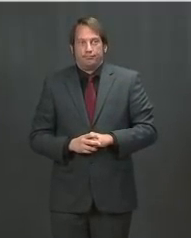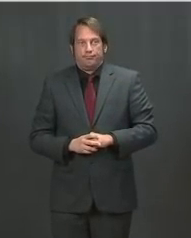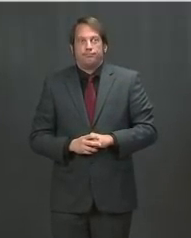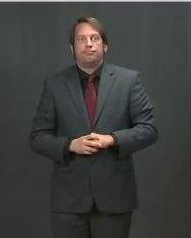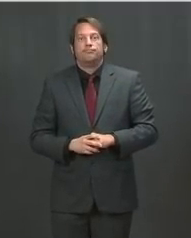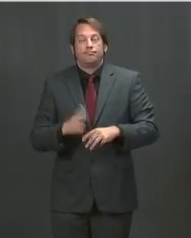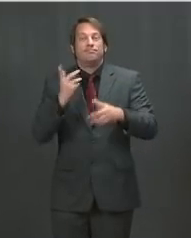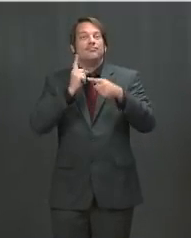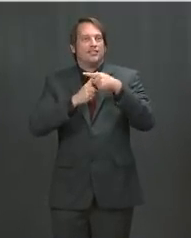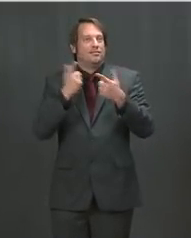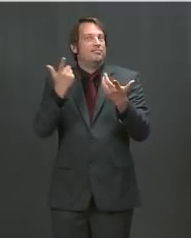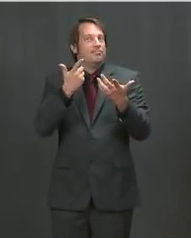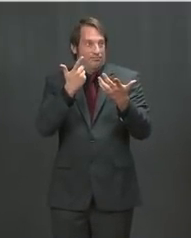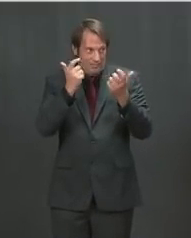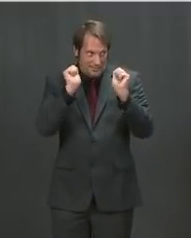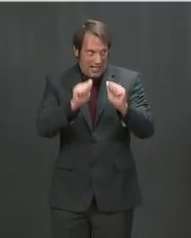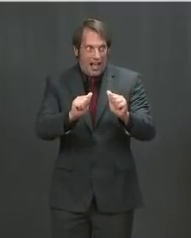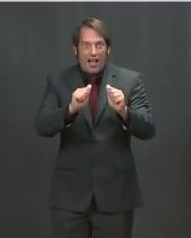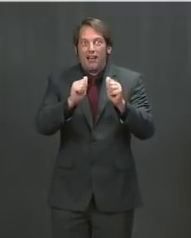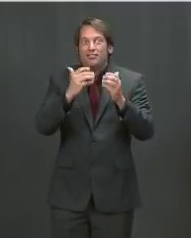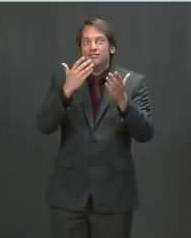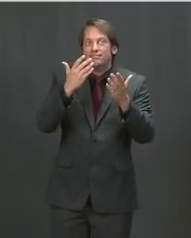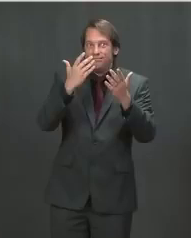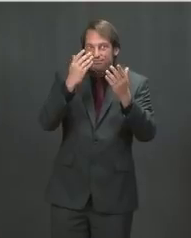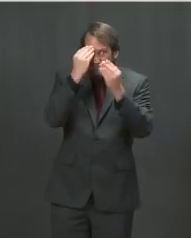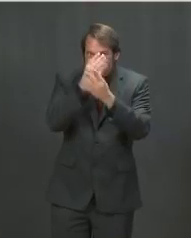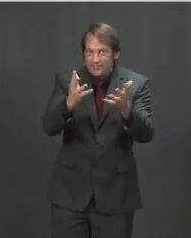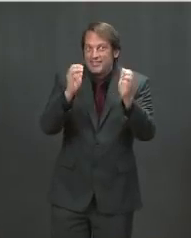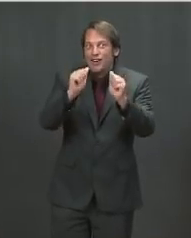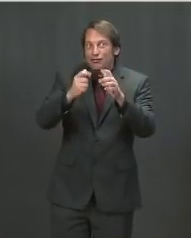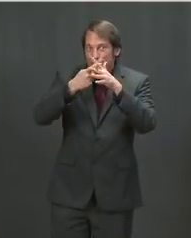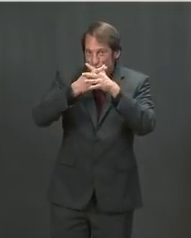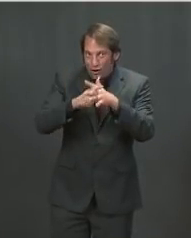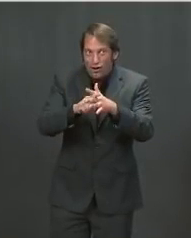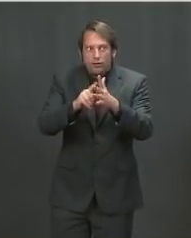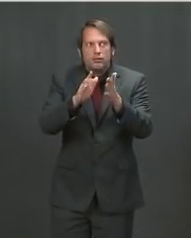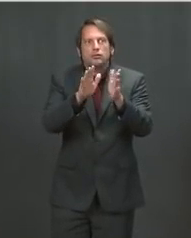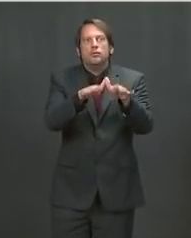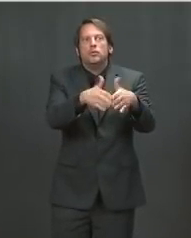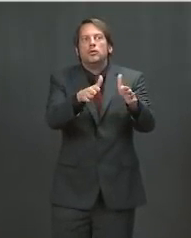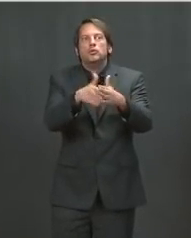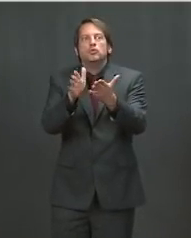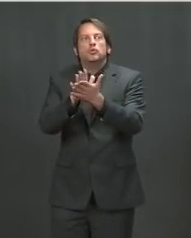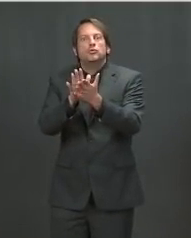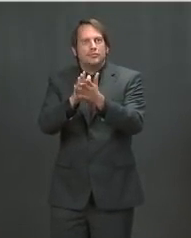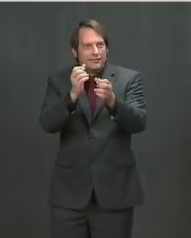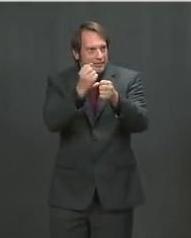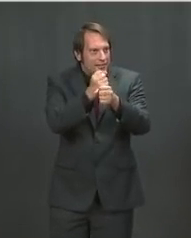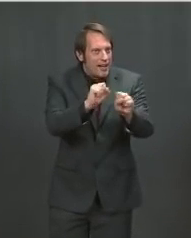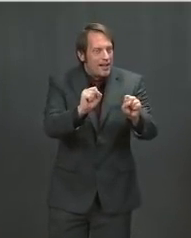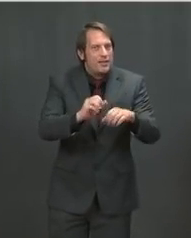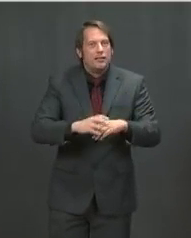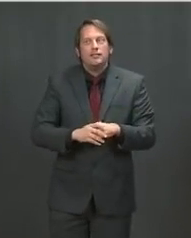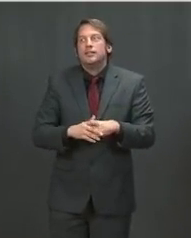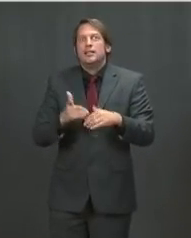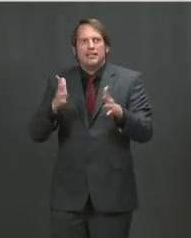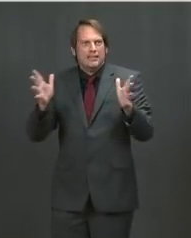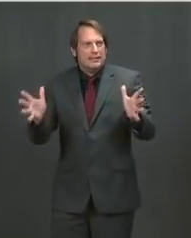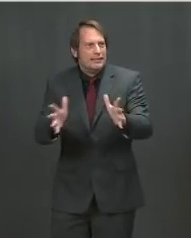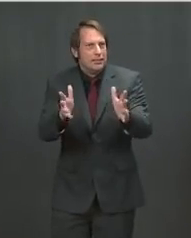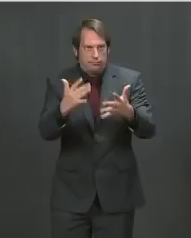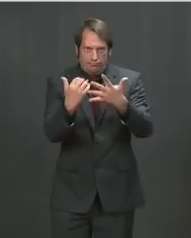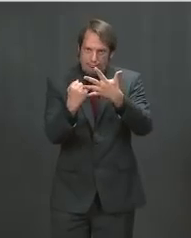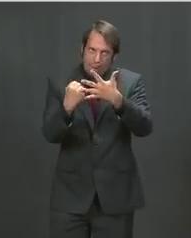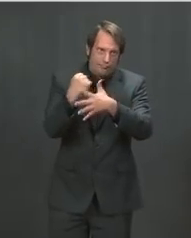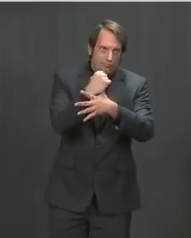of March, the President directed states and the federal retail pharmacy program to prioritize the vaccination of